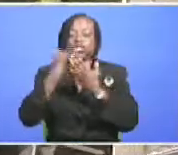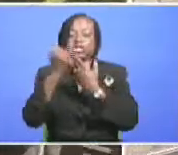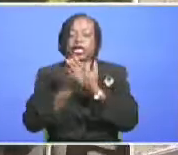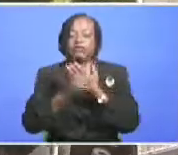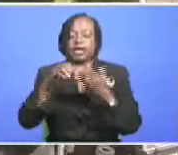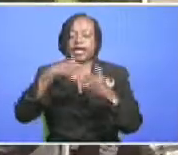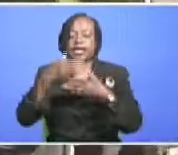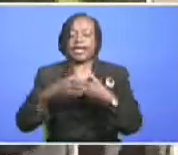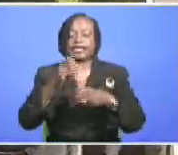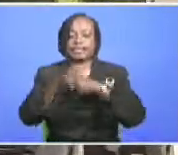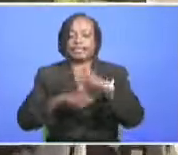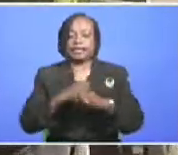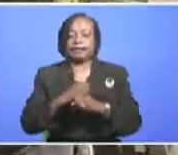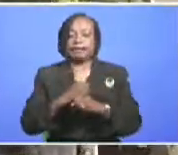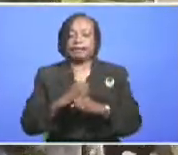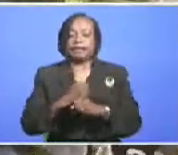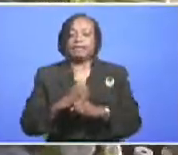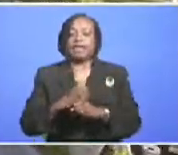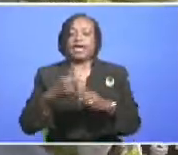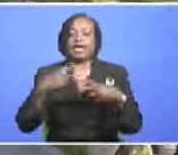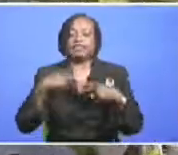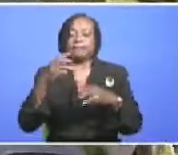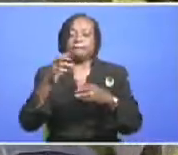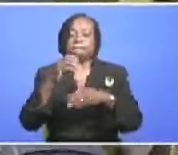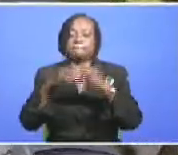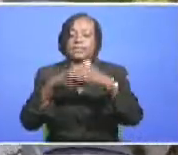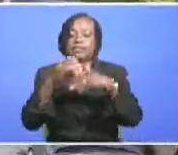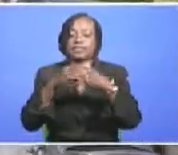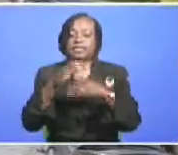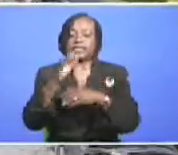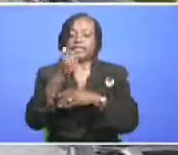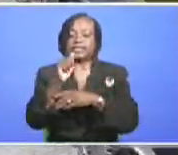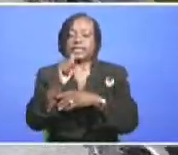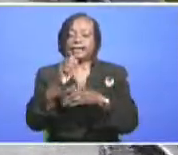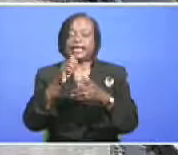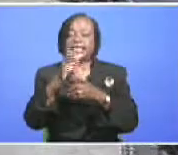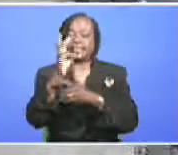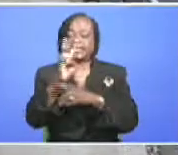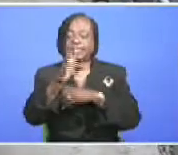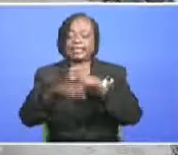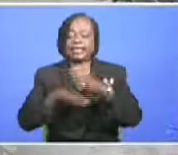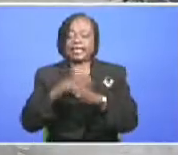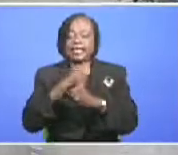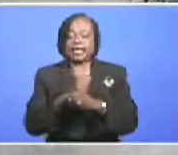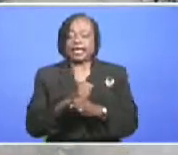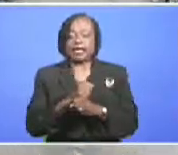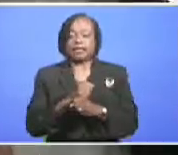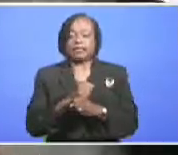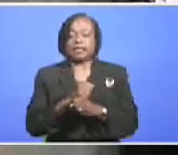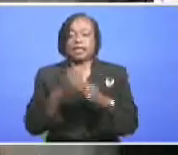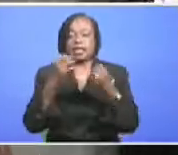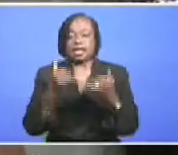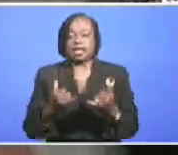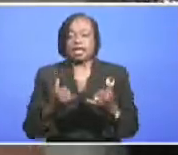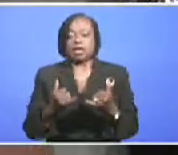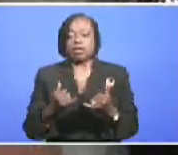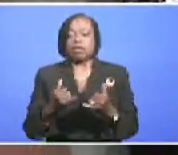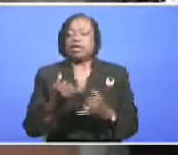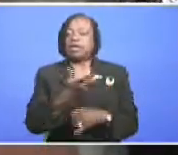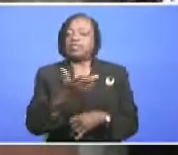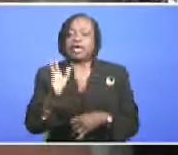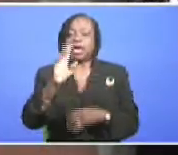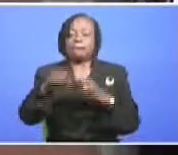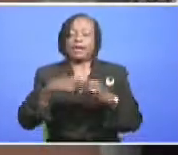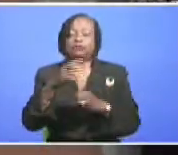old building for the past 10 years and Bahamas Foam was there for approximately 6 years. The employees are now out of work. There are about 20